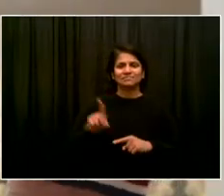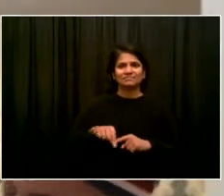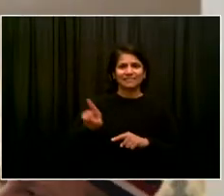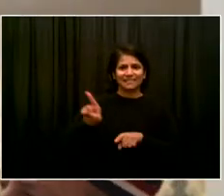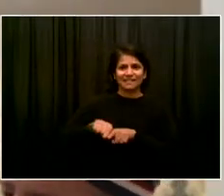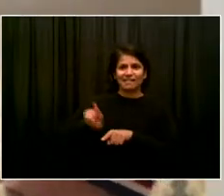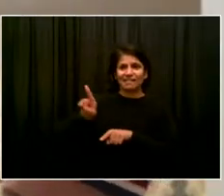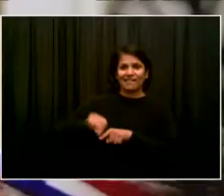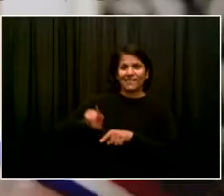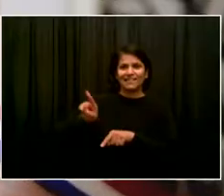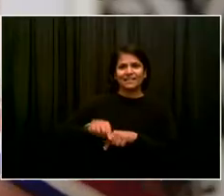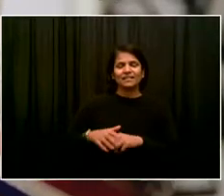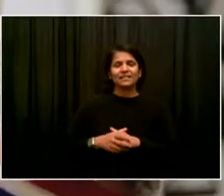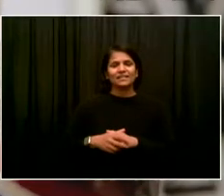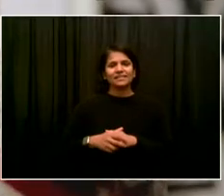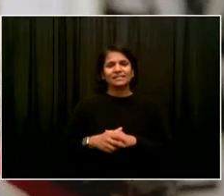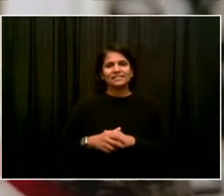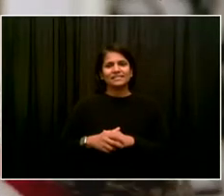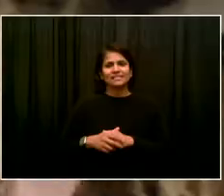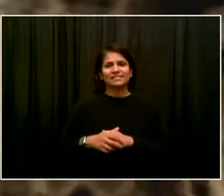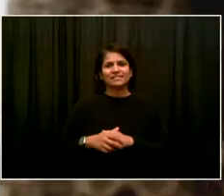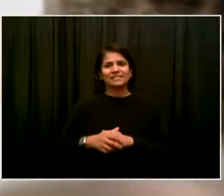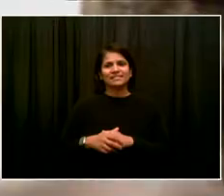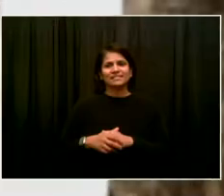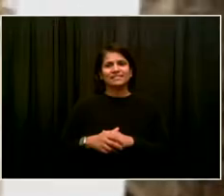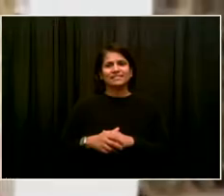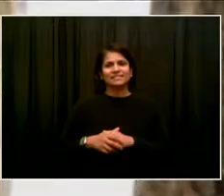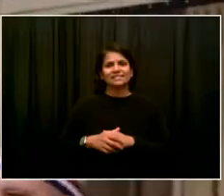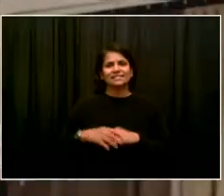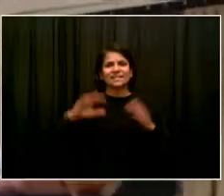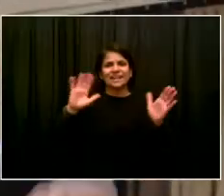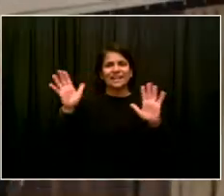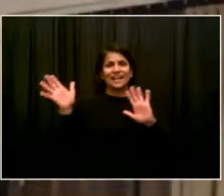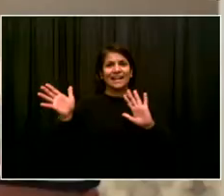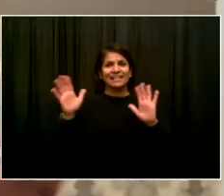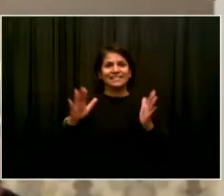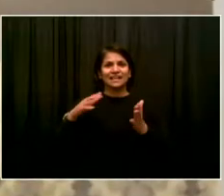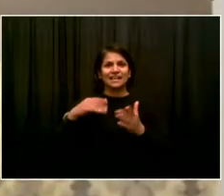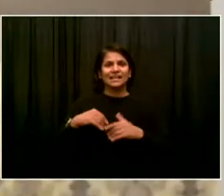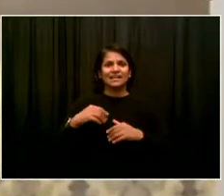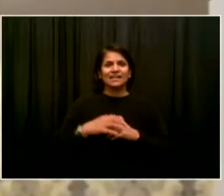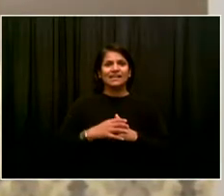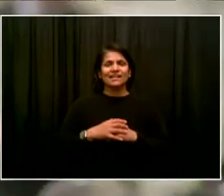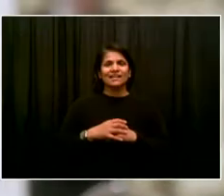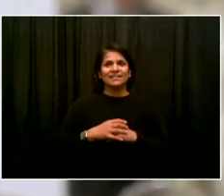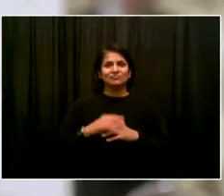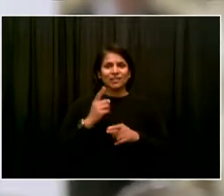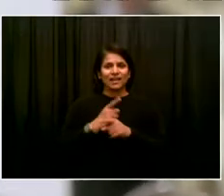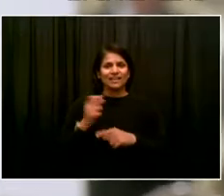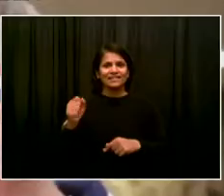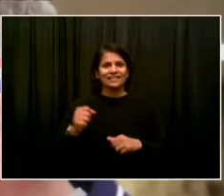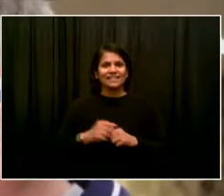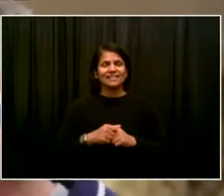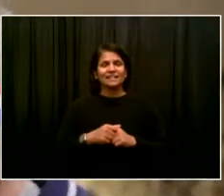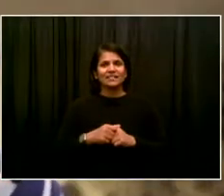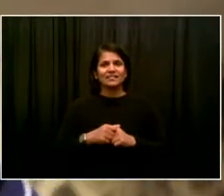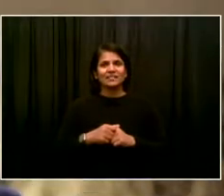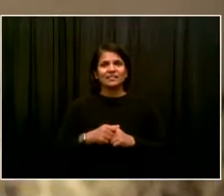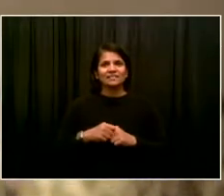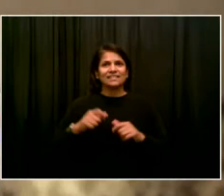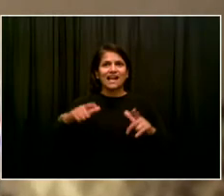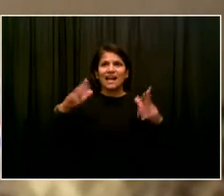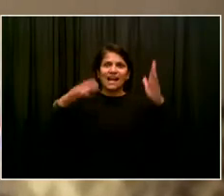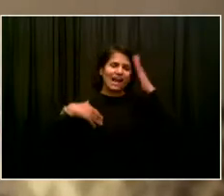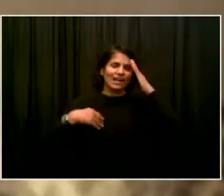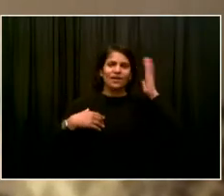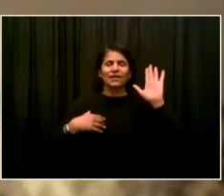you need to sign, Mr. Mayor? It's easy now, right? Just a sec. What? Niles, you're killing me here. I can't